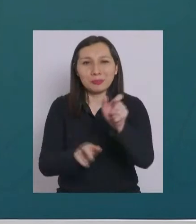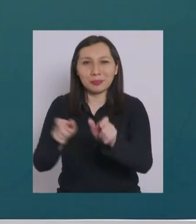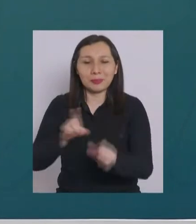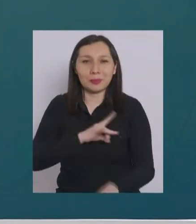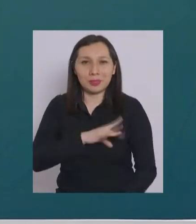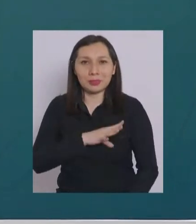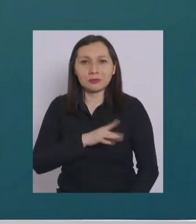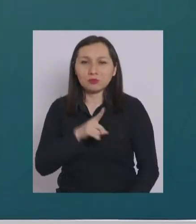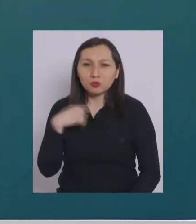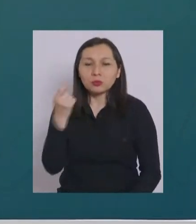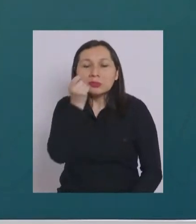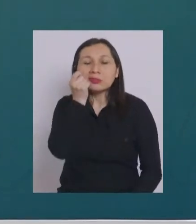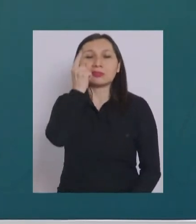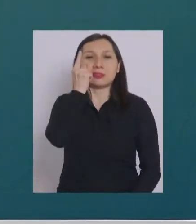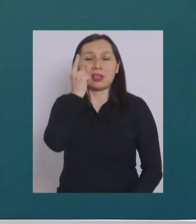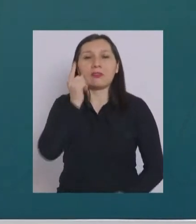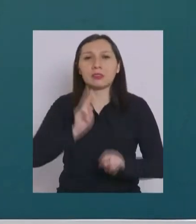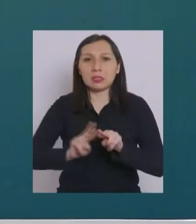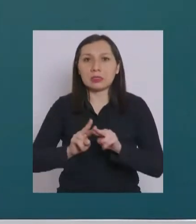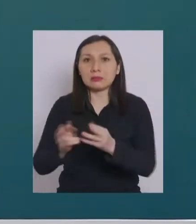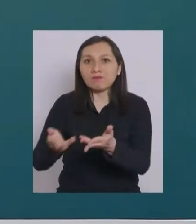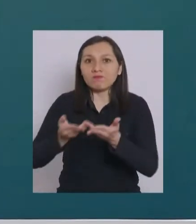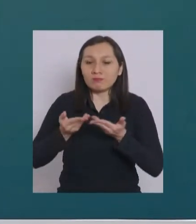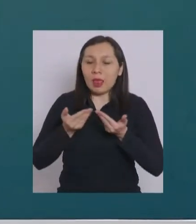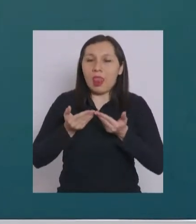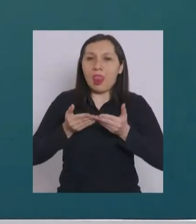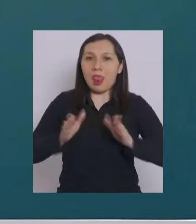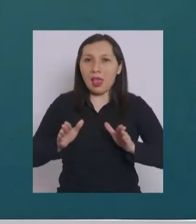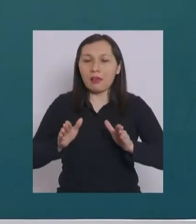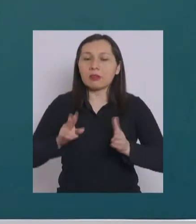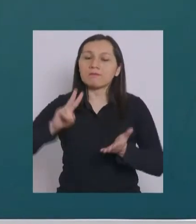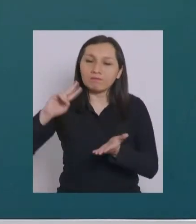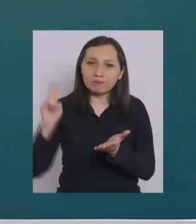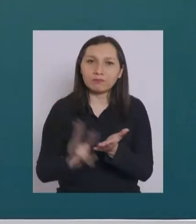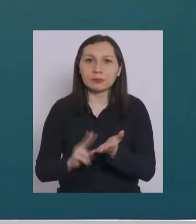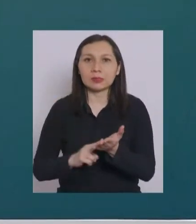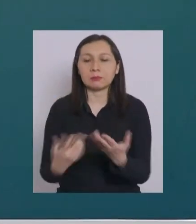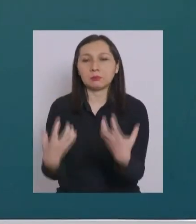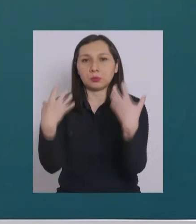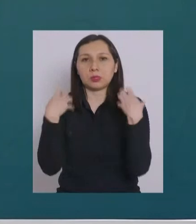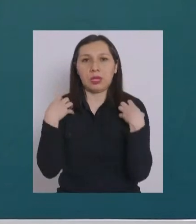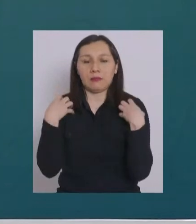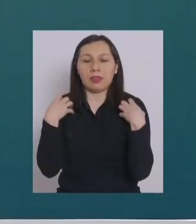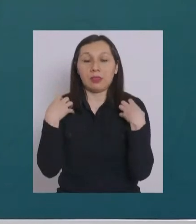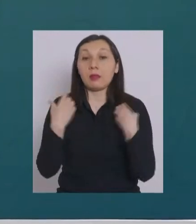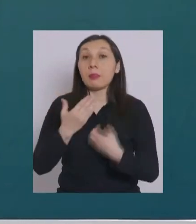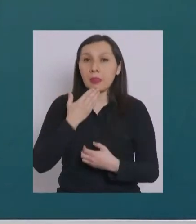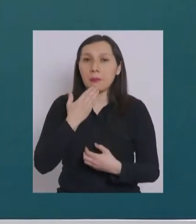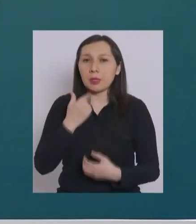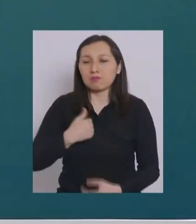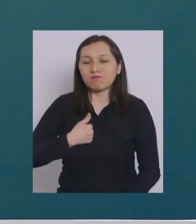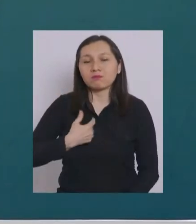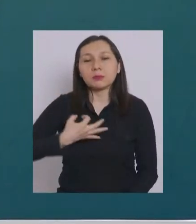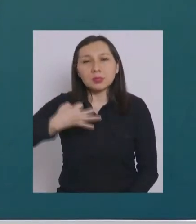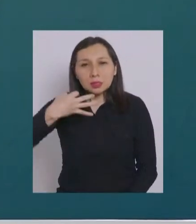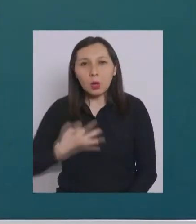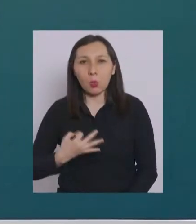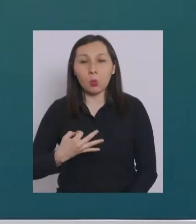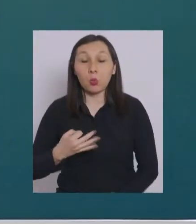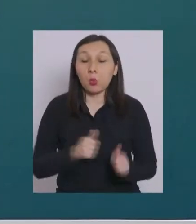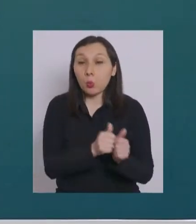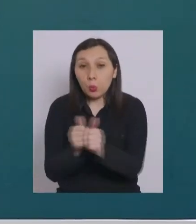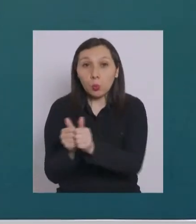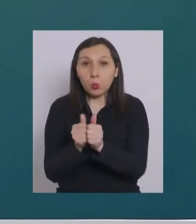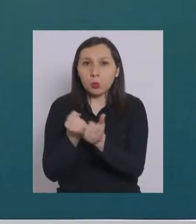because I know Chileans, that we will know how to exercise these greater freedoms with more responsibility.